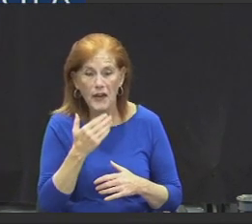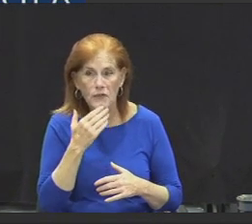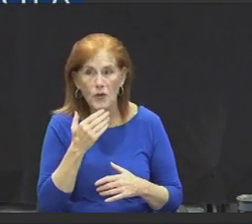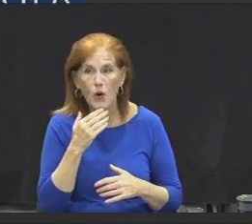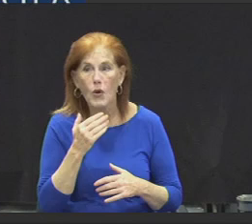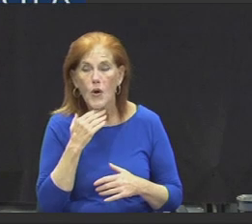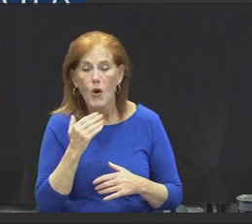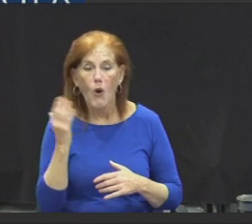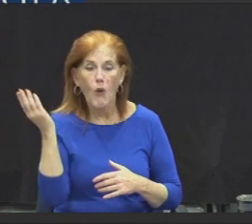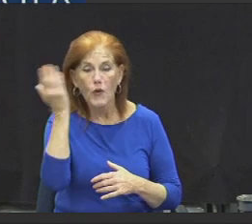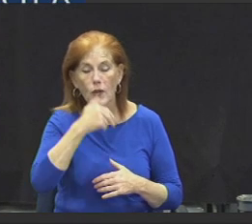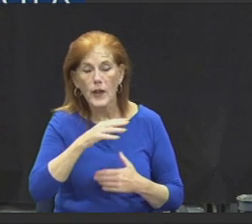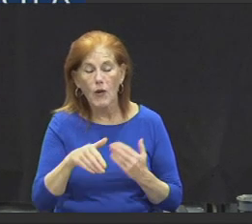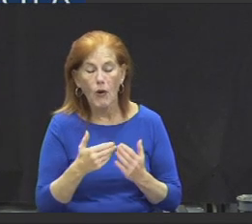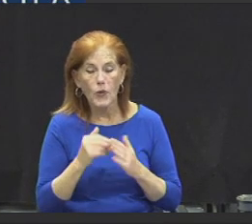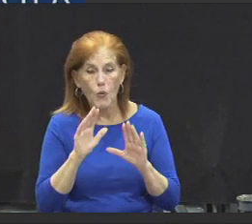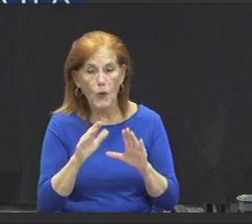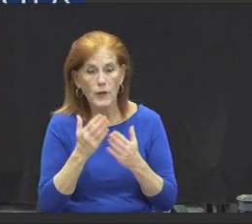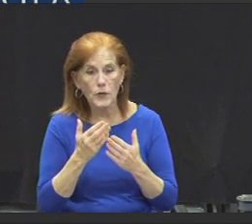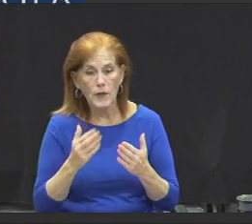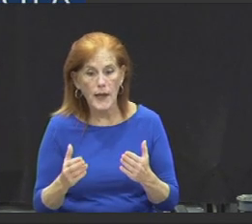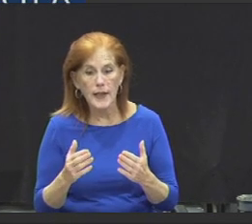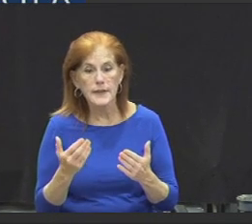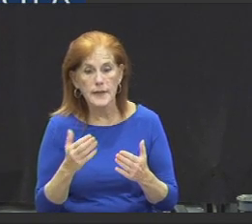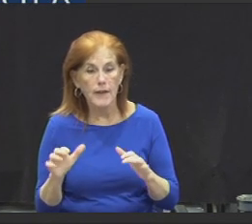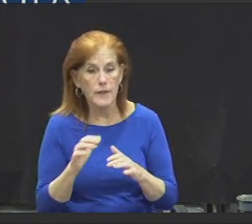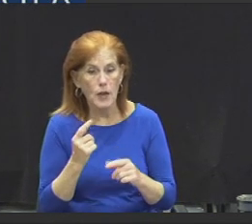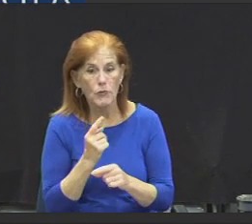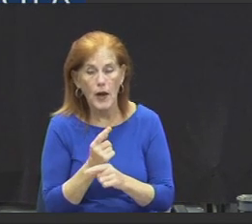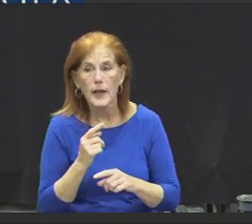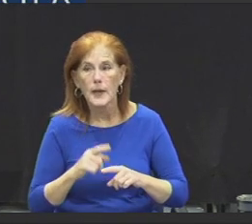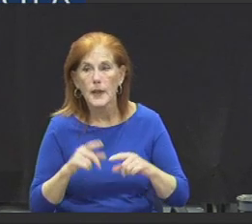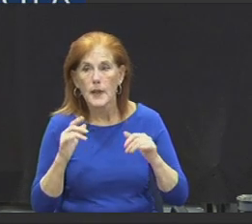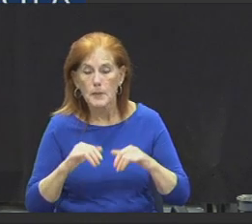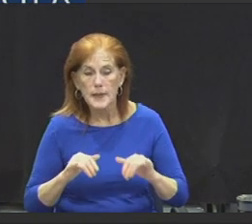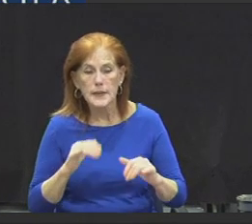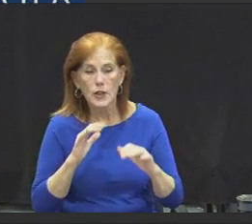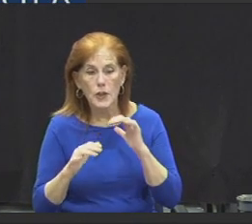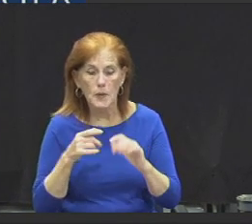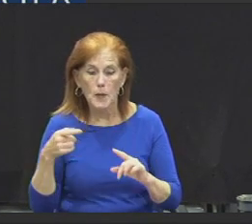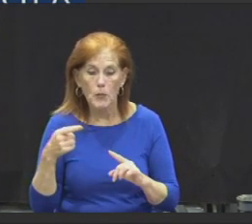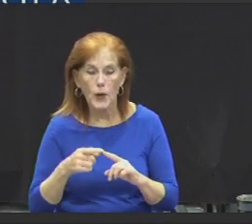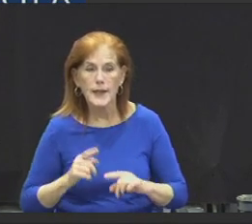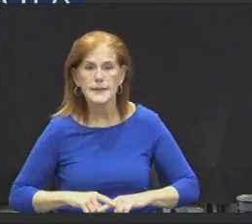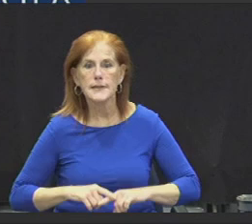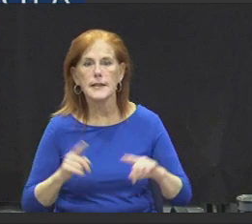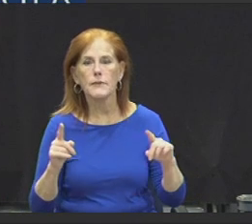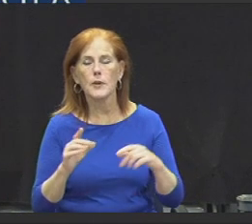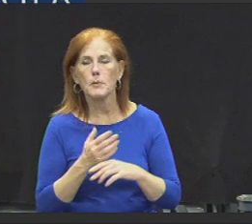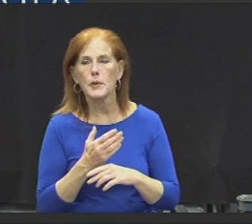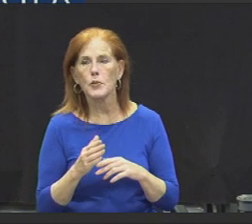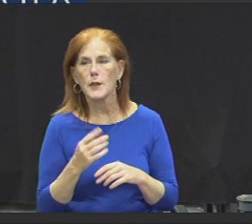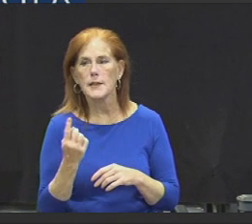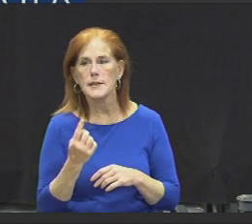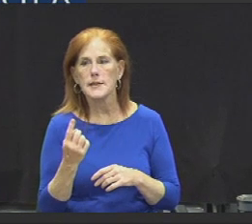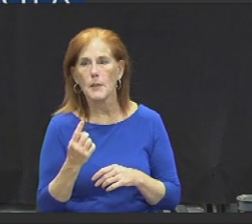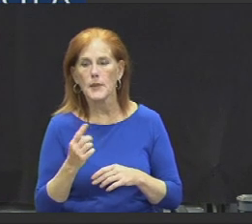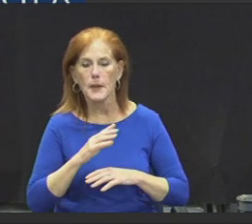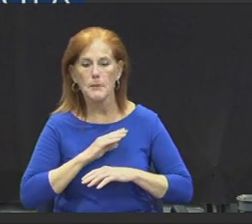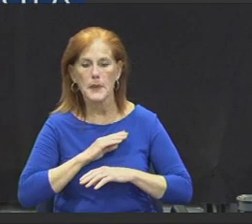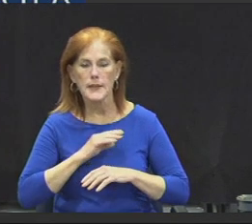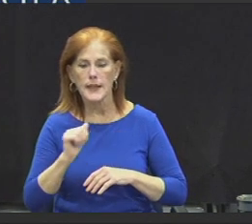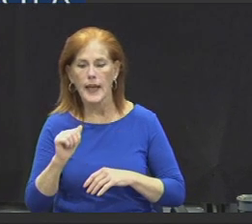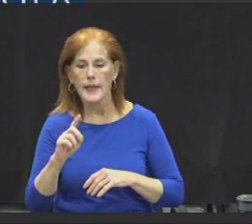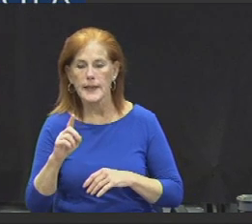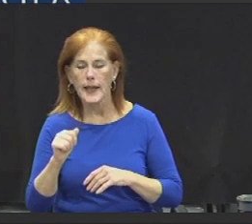overlooking all the great things that they have done right. But still communicating the point that there's a difference between something that like meets